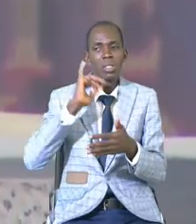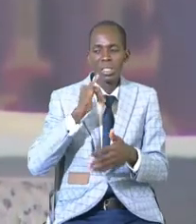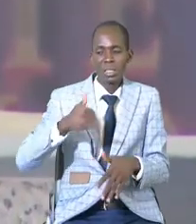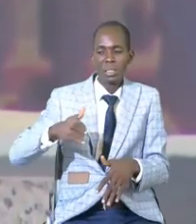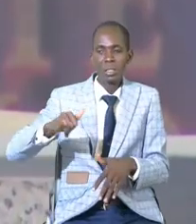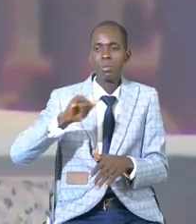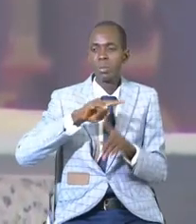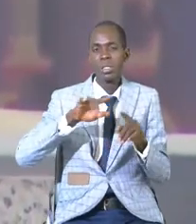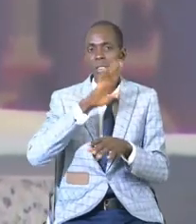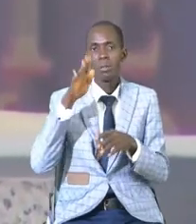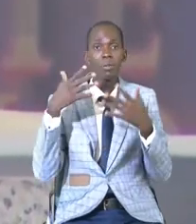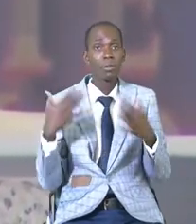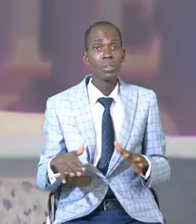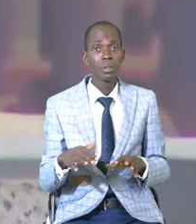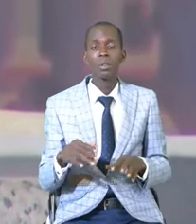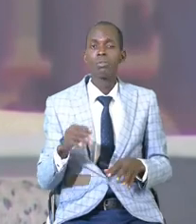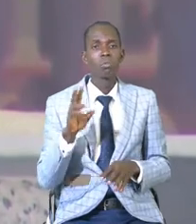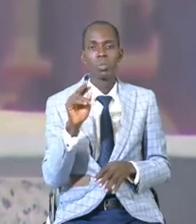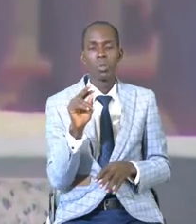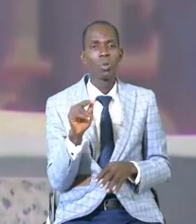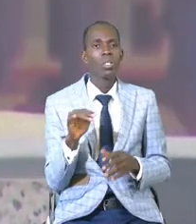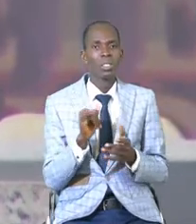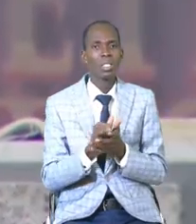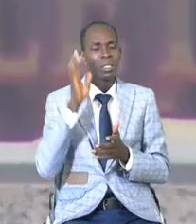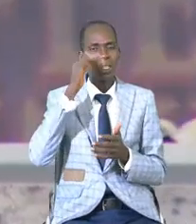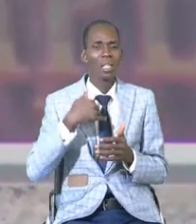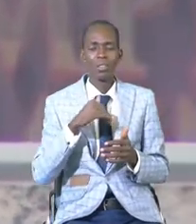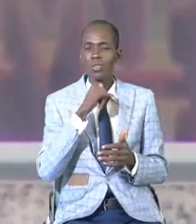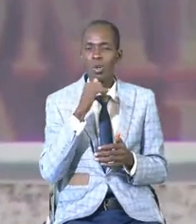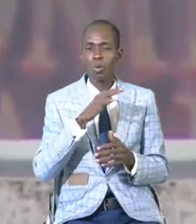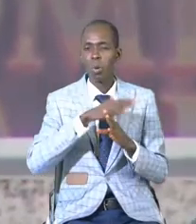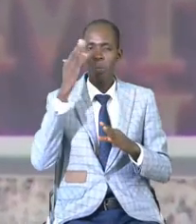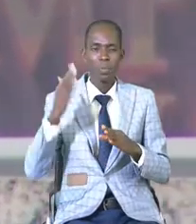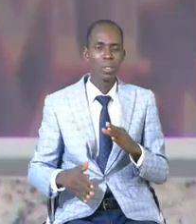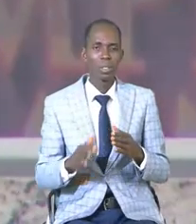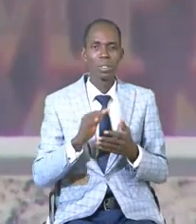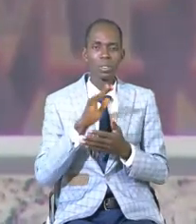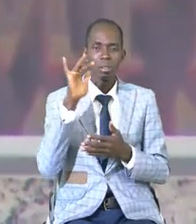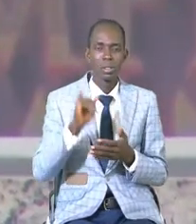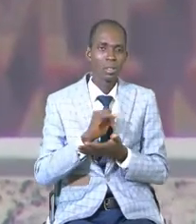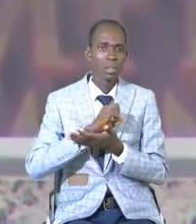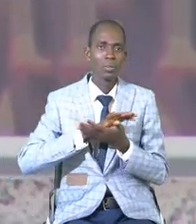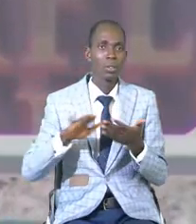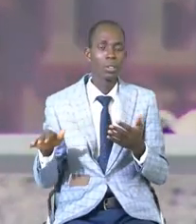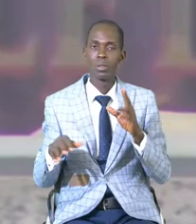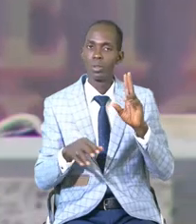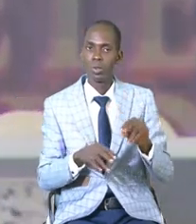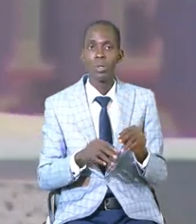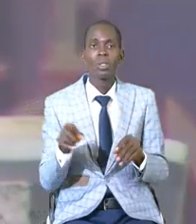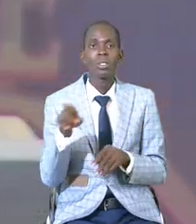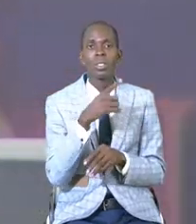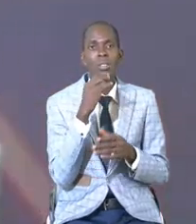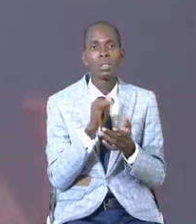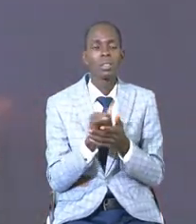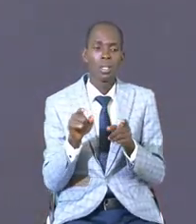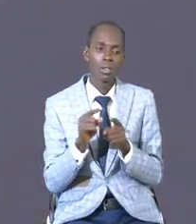finishes. We're never really completely, perfectly sanctified. We're being sanctified. They say, as we read the